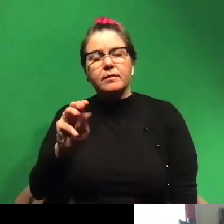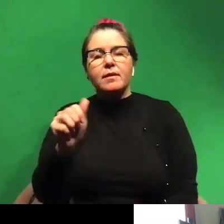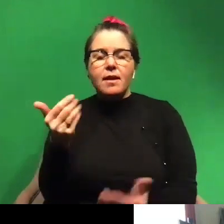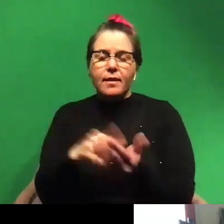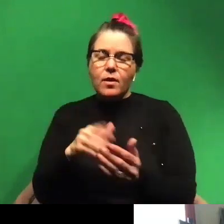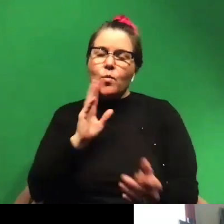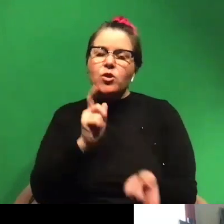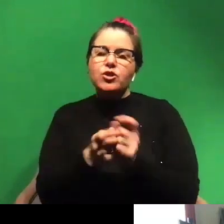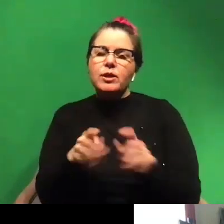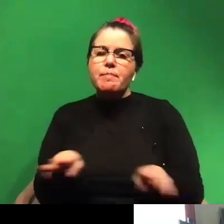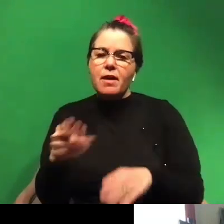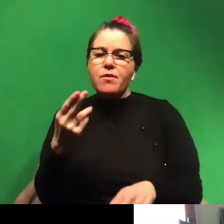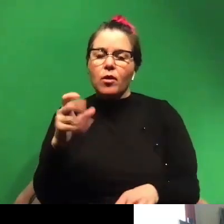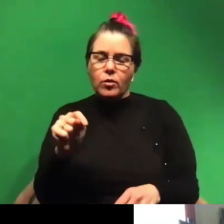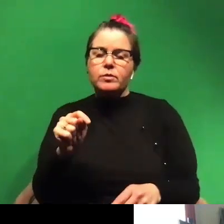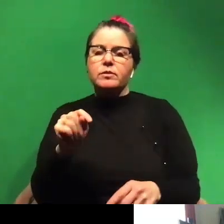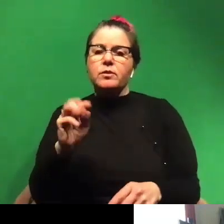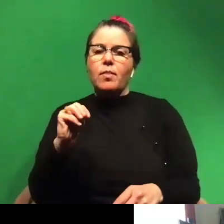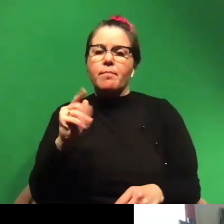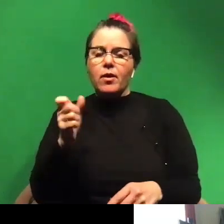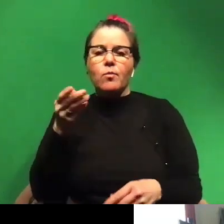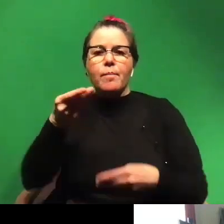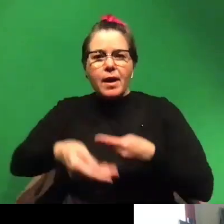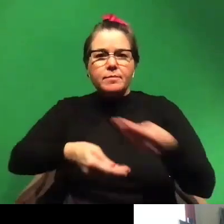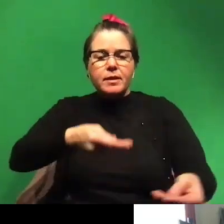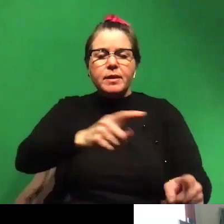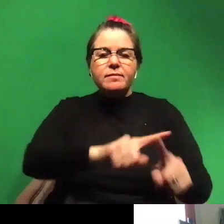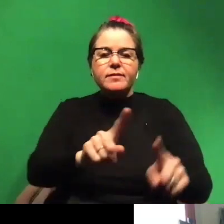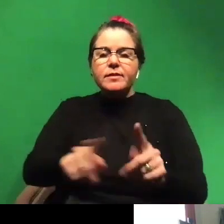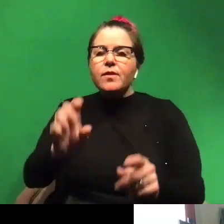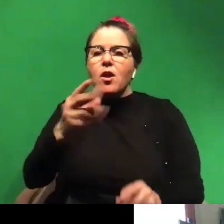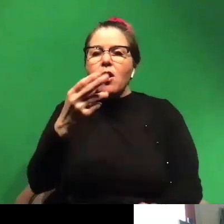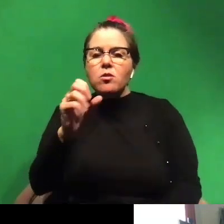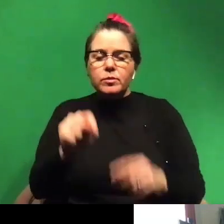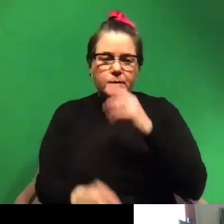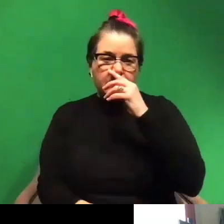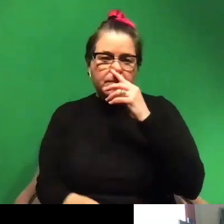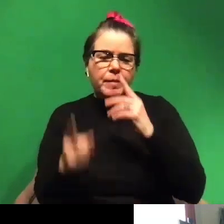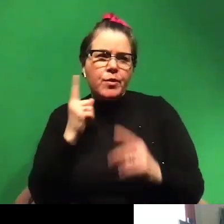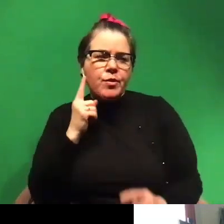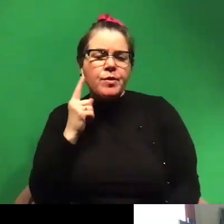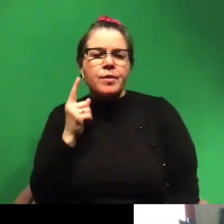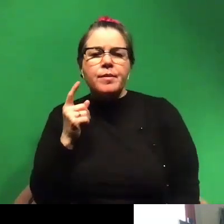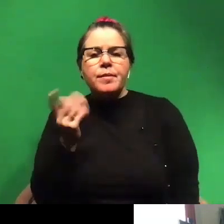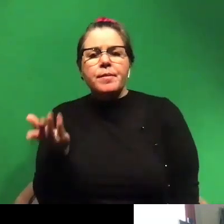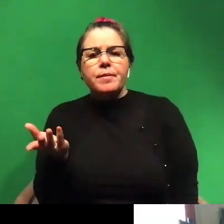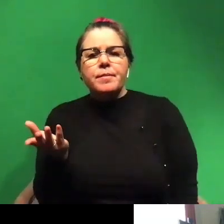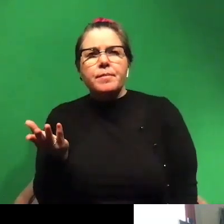host so that the microbe gets passed from one host to another. So if you've heard that,